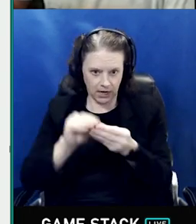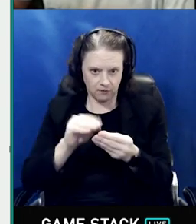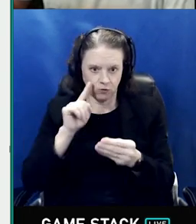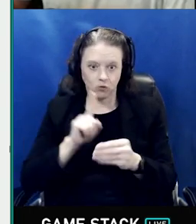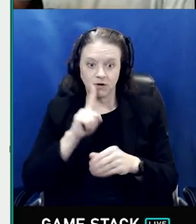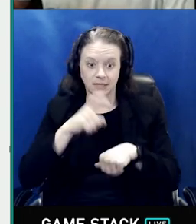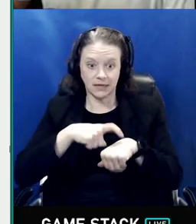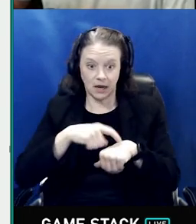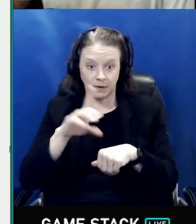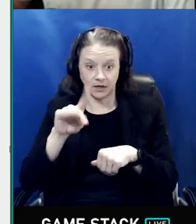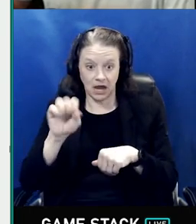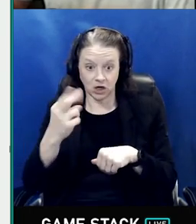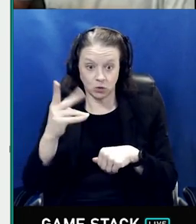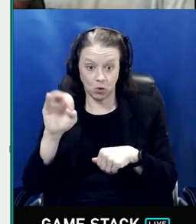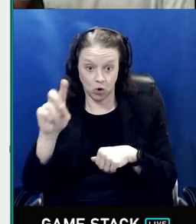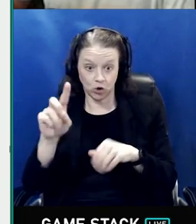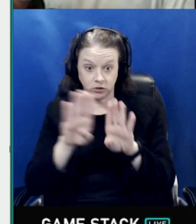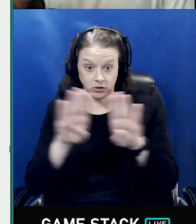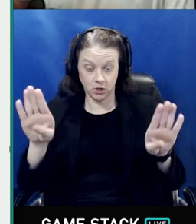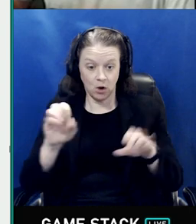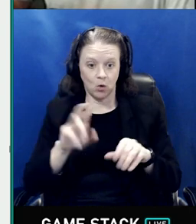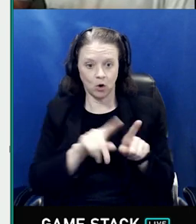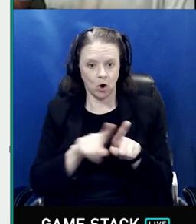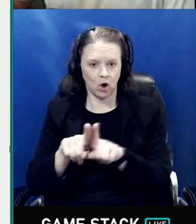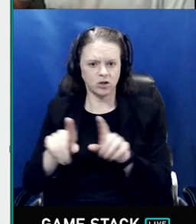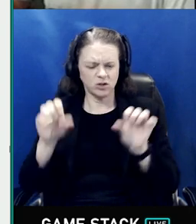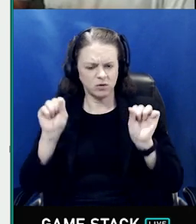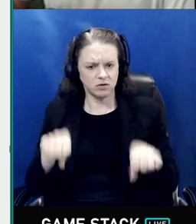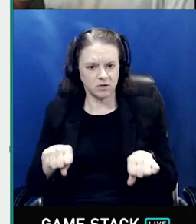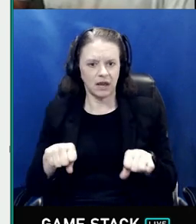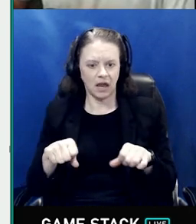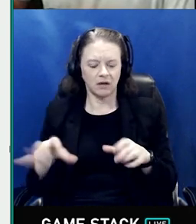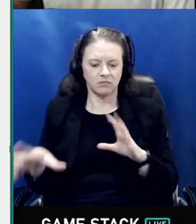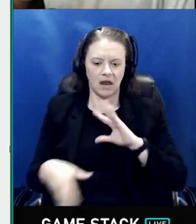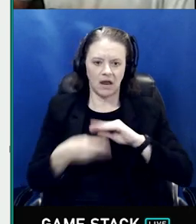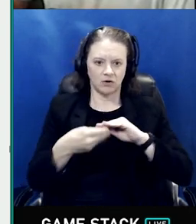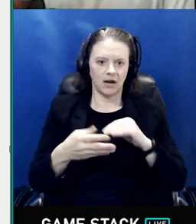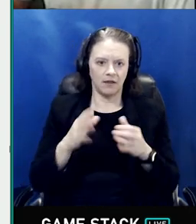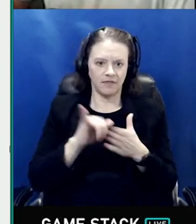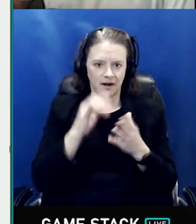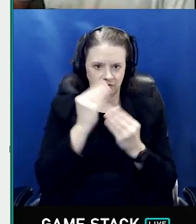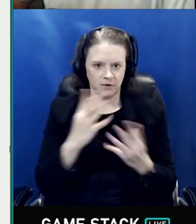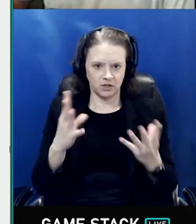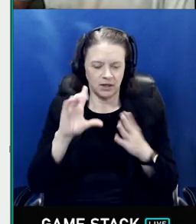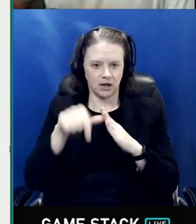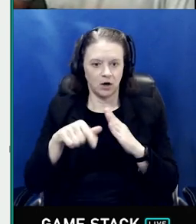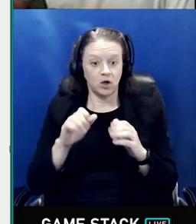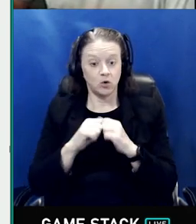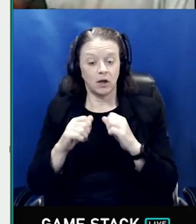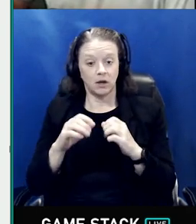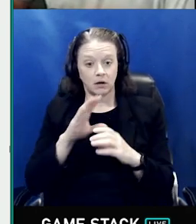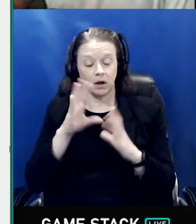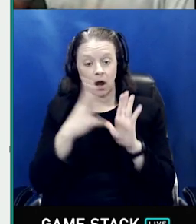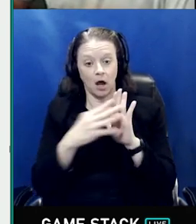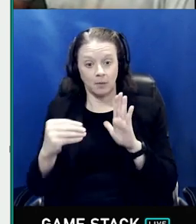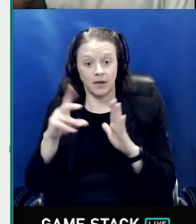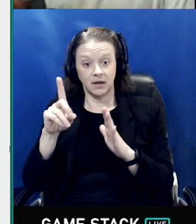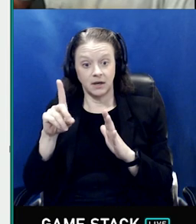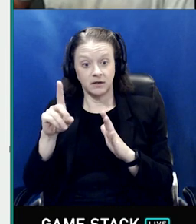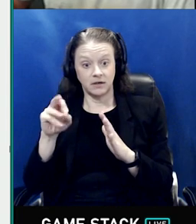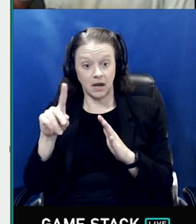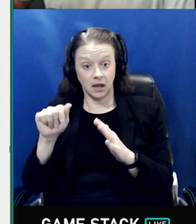elsewhere. Change feed can also be used to copy the data to blob storage to archive while TTL off the